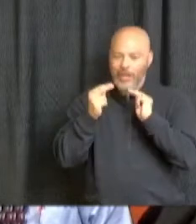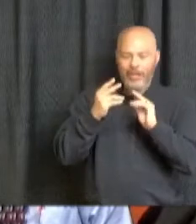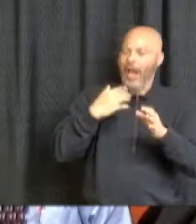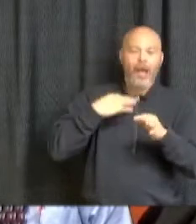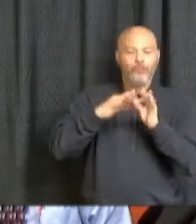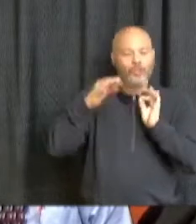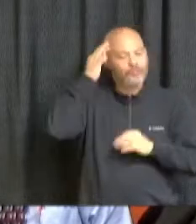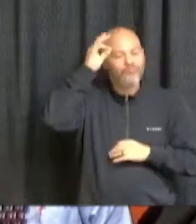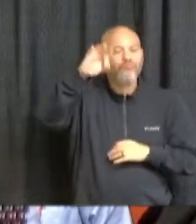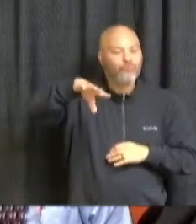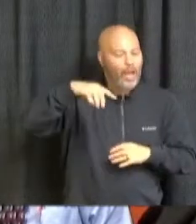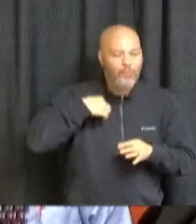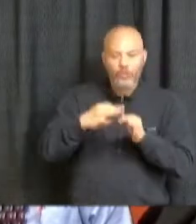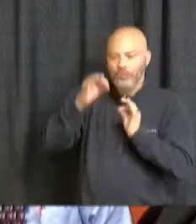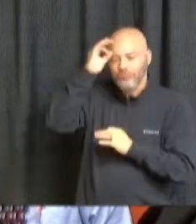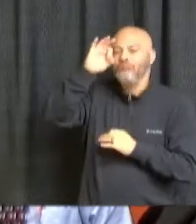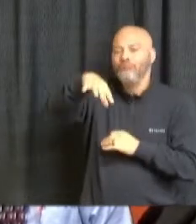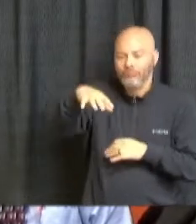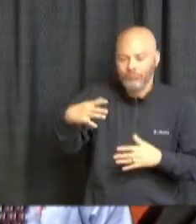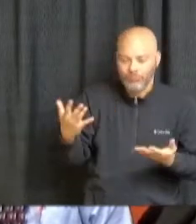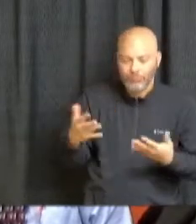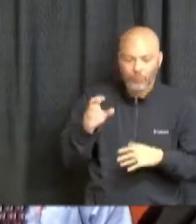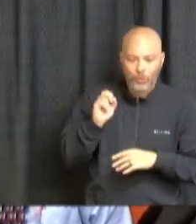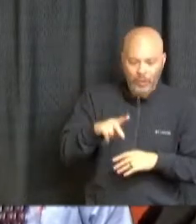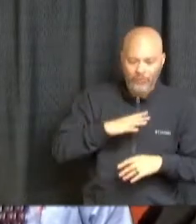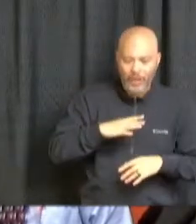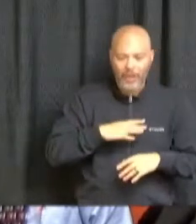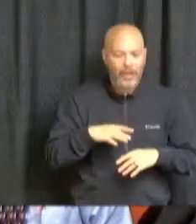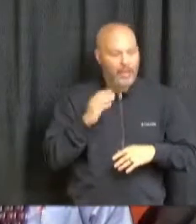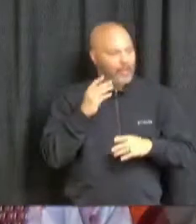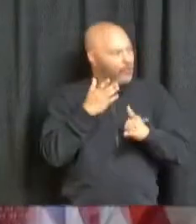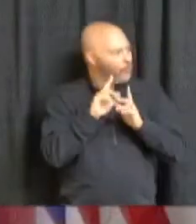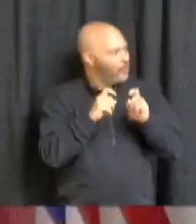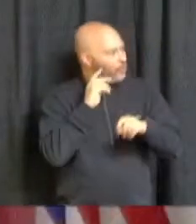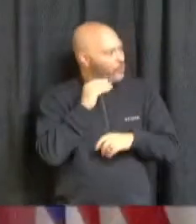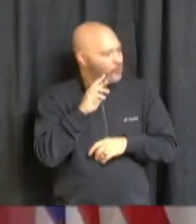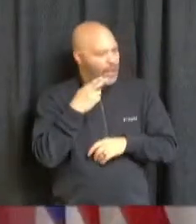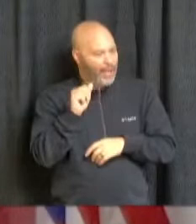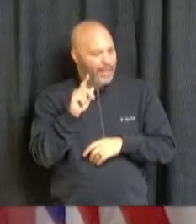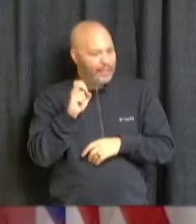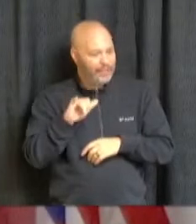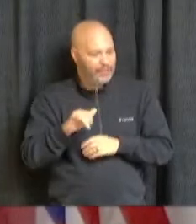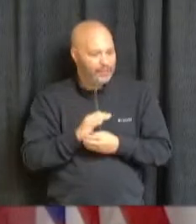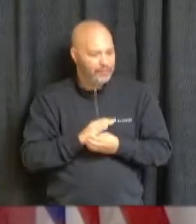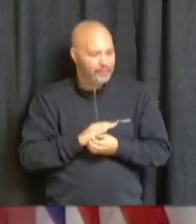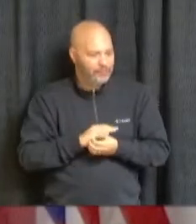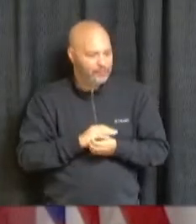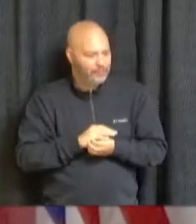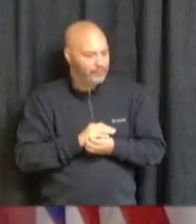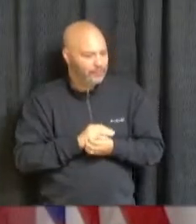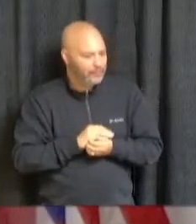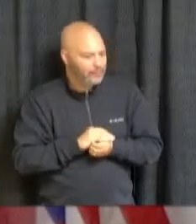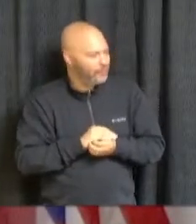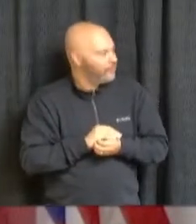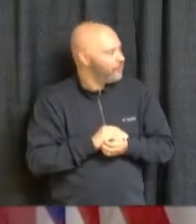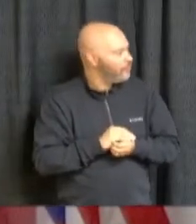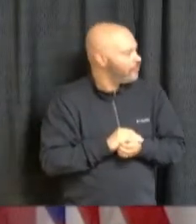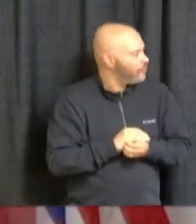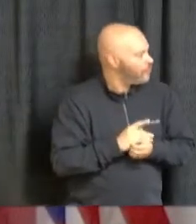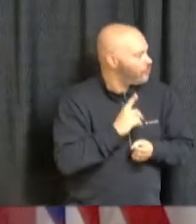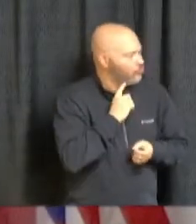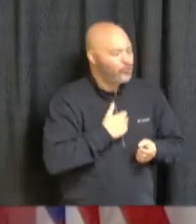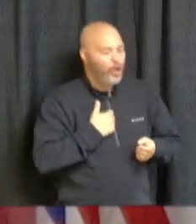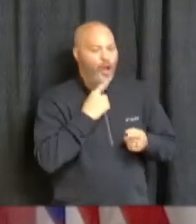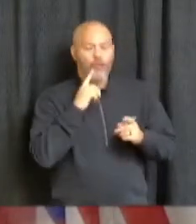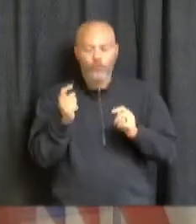out there Okay. these days. Okay. Okay, any other questions for Mr. Hadley? Councilperson Marquis, you're recognized. Oh, sorry. Thank